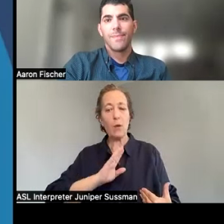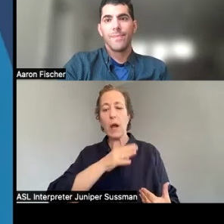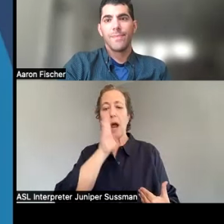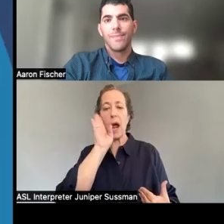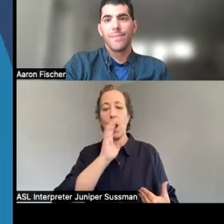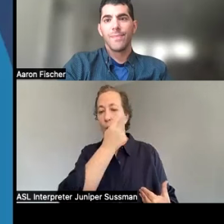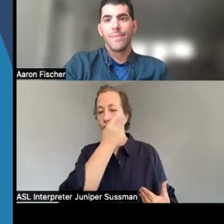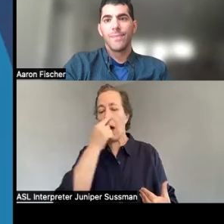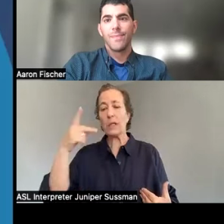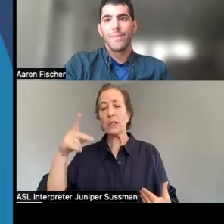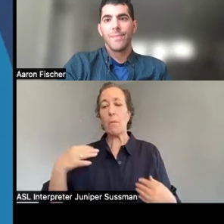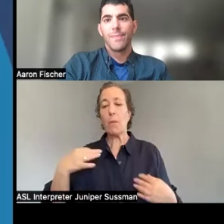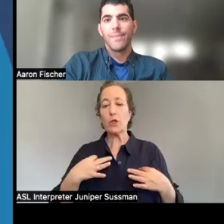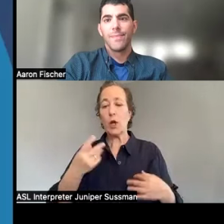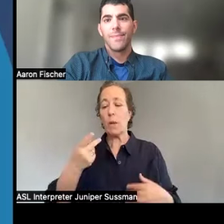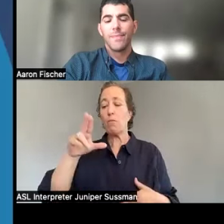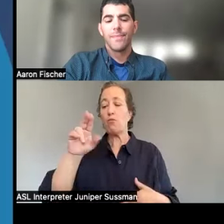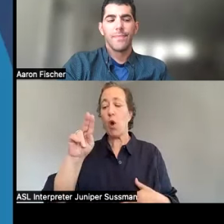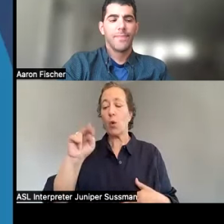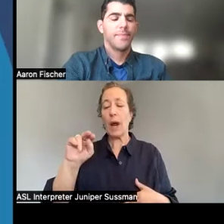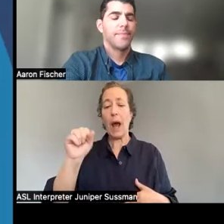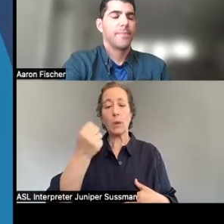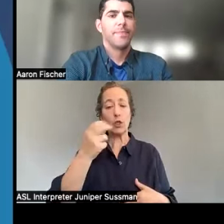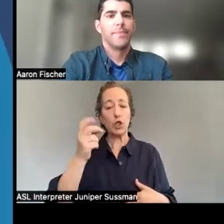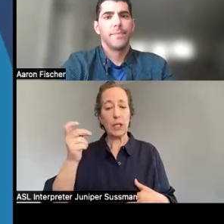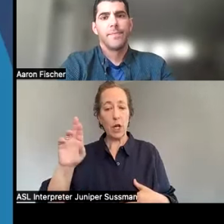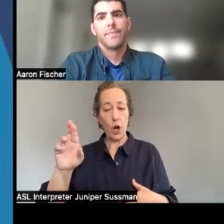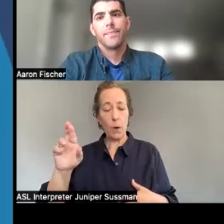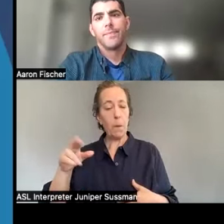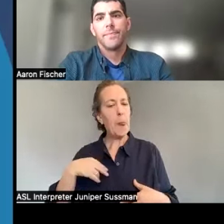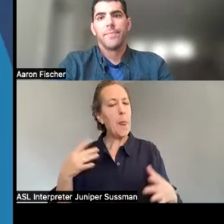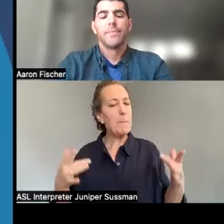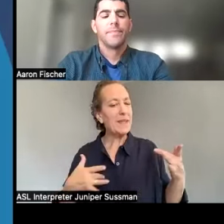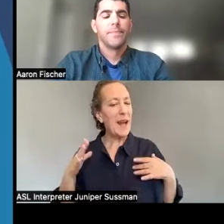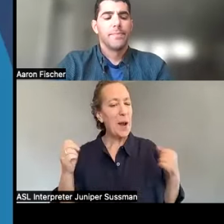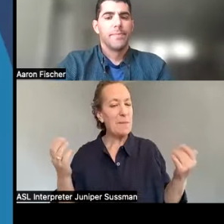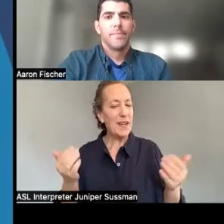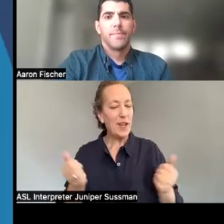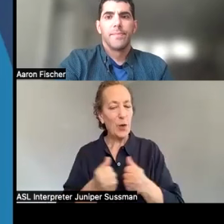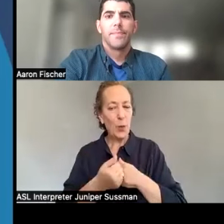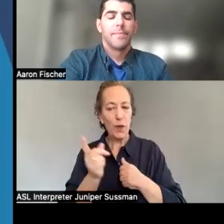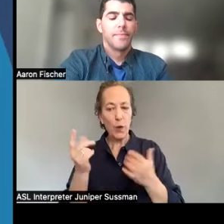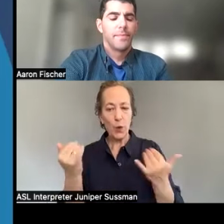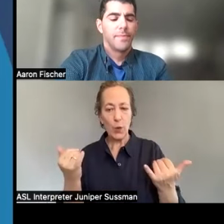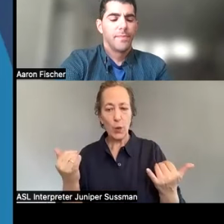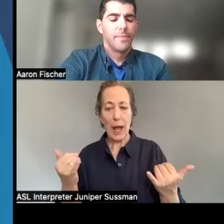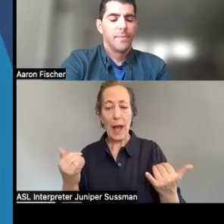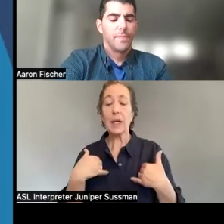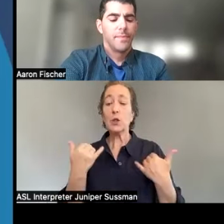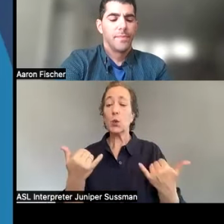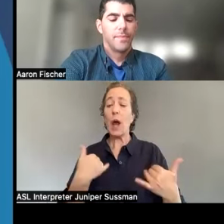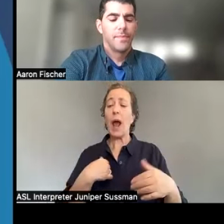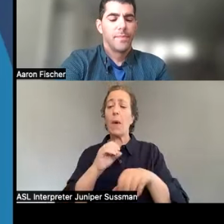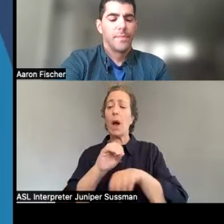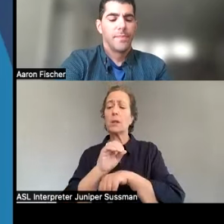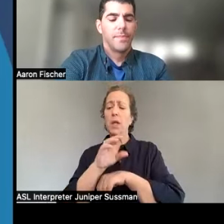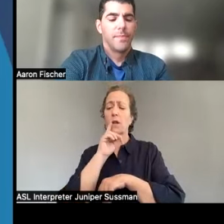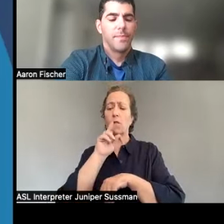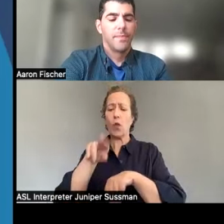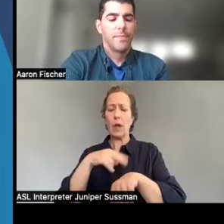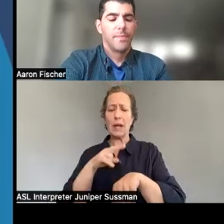purple shirt. My pronouns are she, her. I'm excited to be here with you today. I'm here in my capacity as a consultant for the National